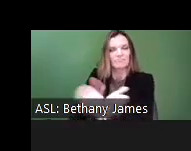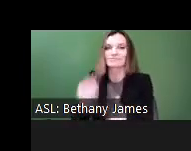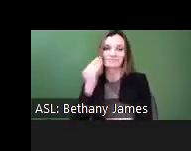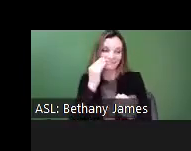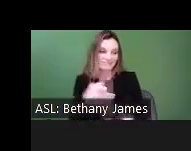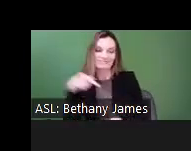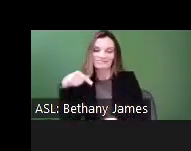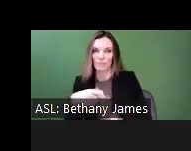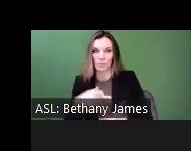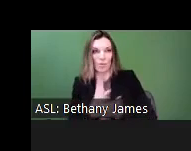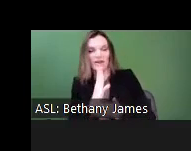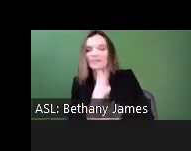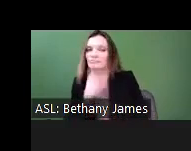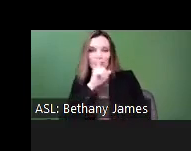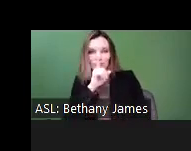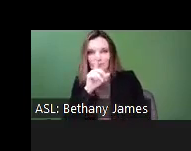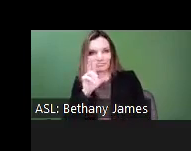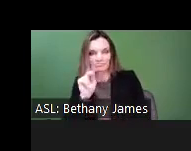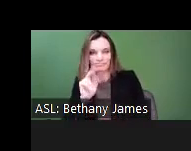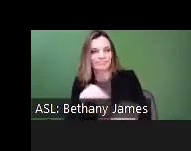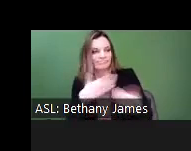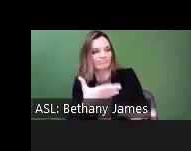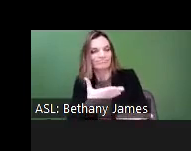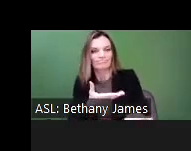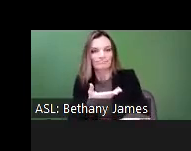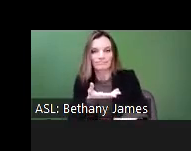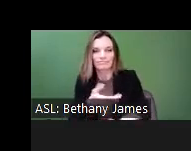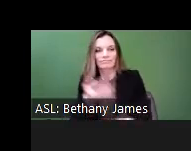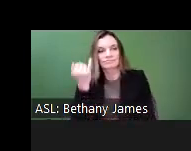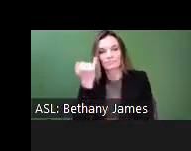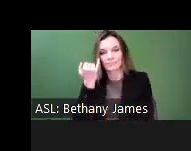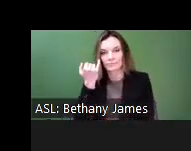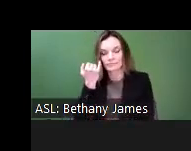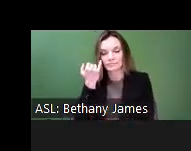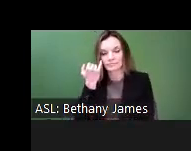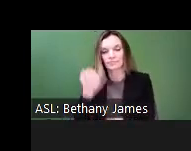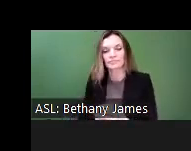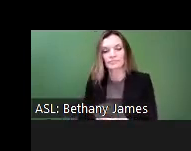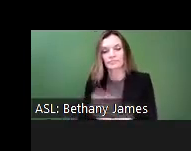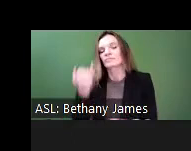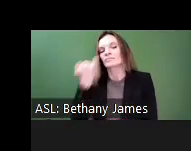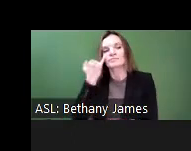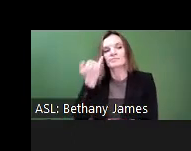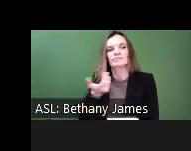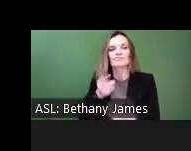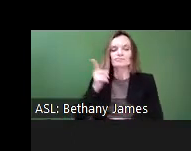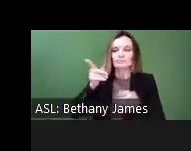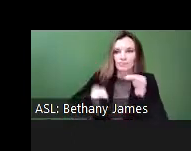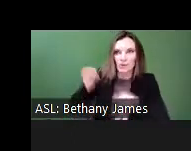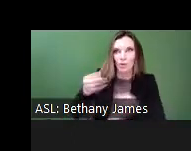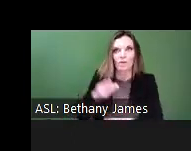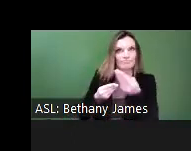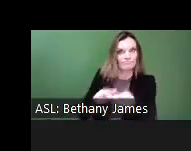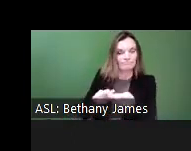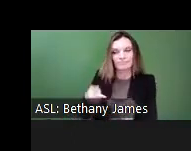some error or something, doesn't believe you've been completely rehabilitated. If you